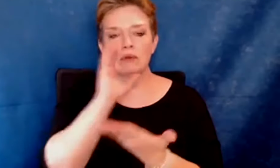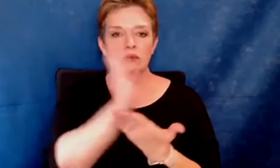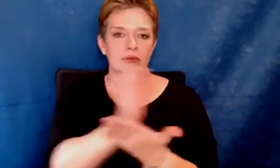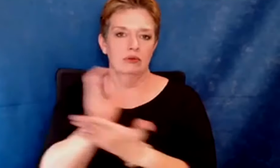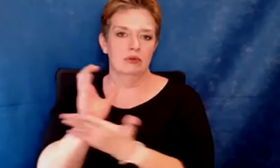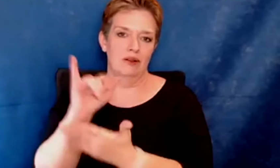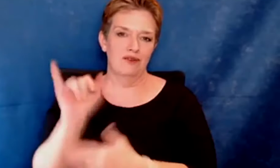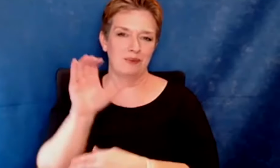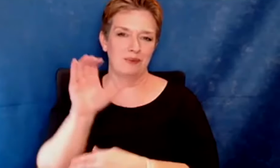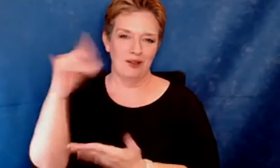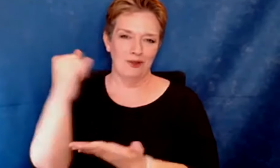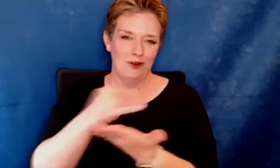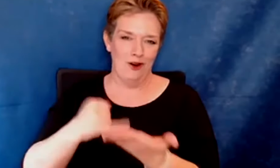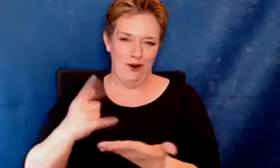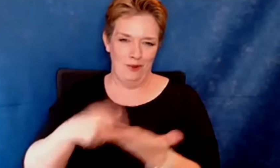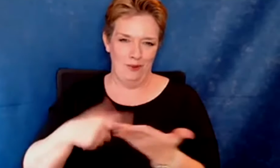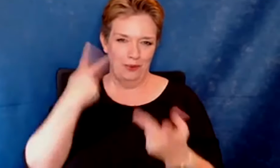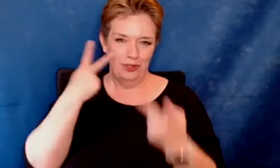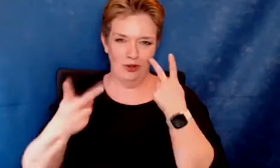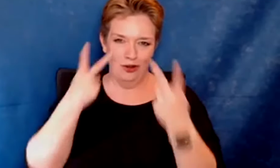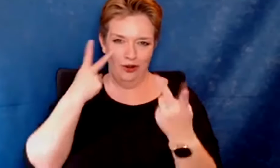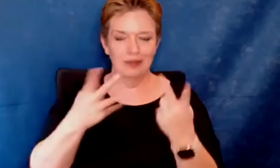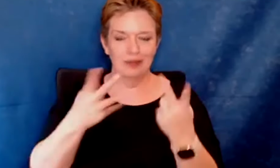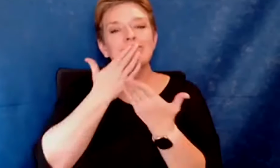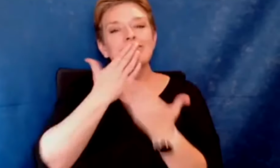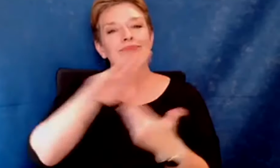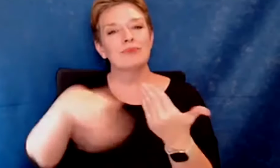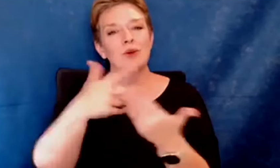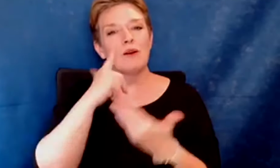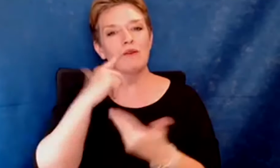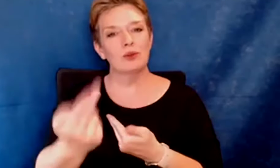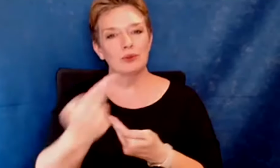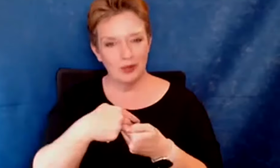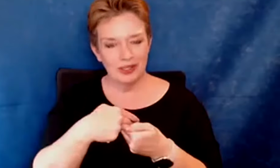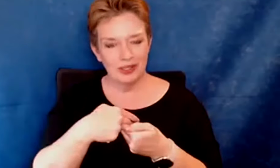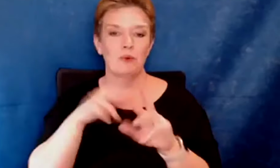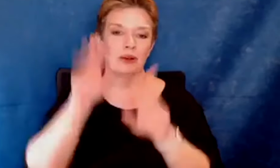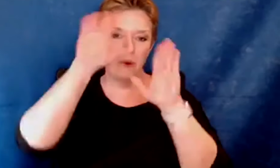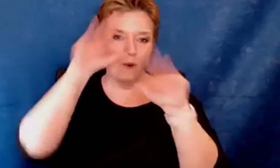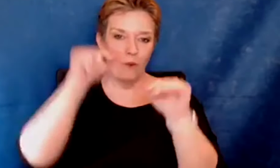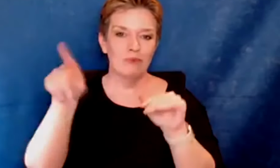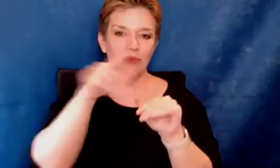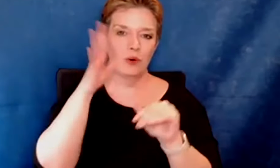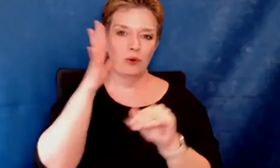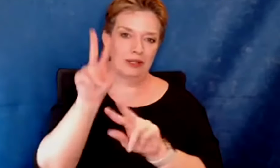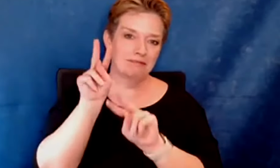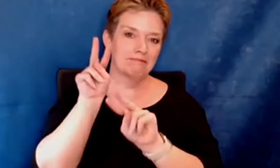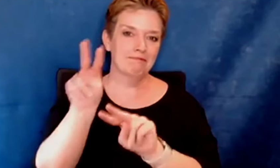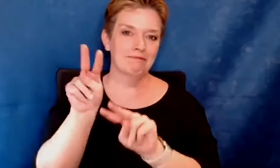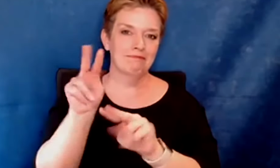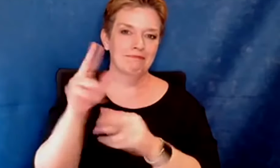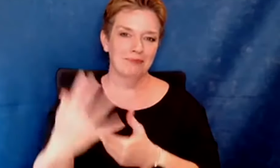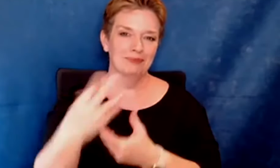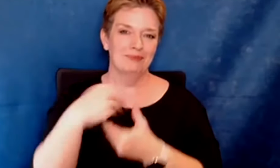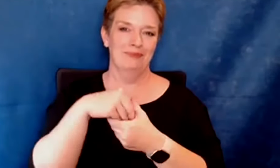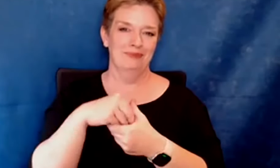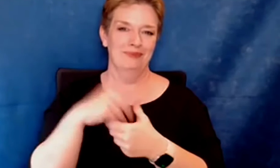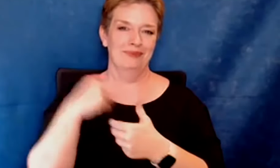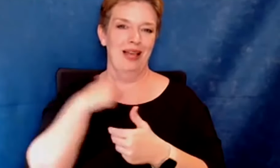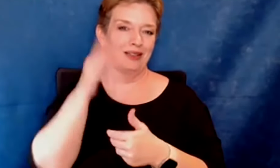tonight. And thank you all for joining us tonight. We really hope that you will enjoy it and that you will join us for